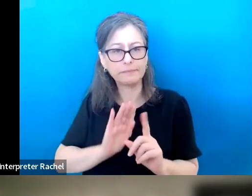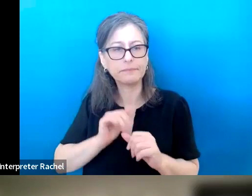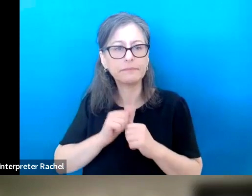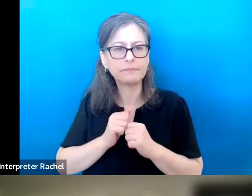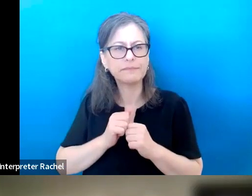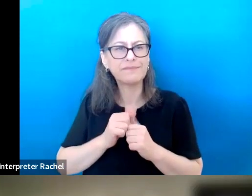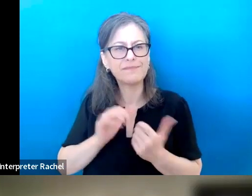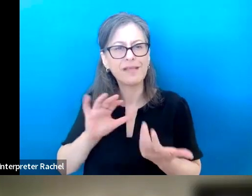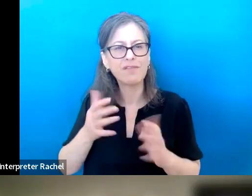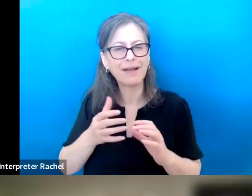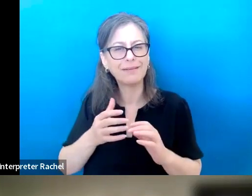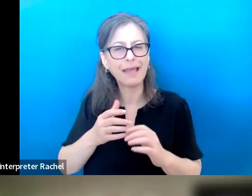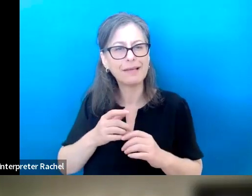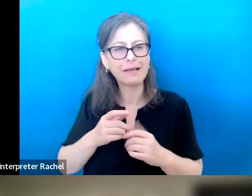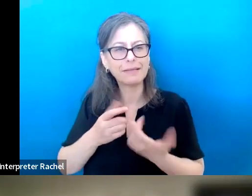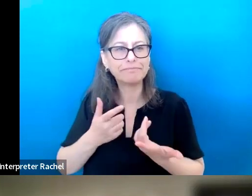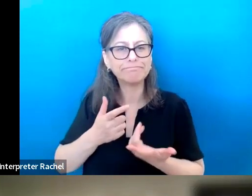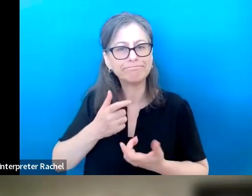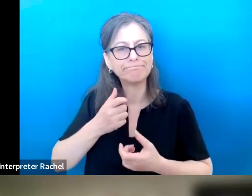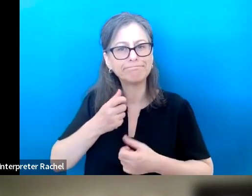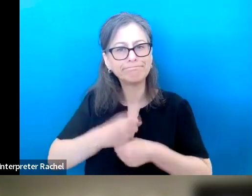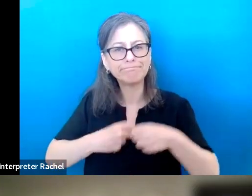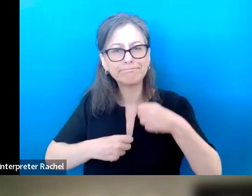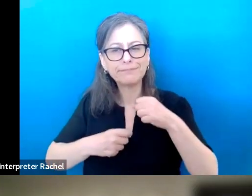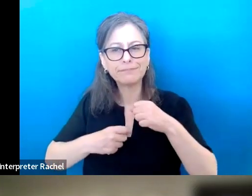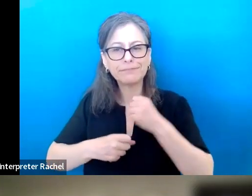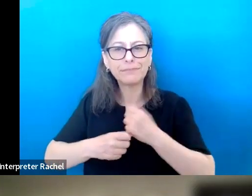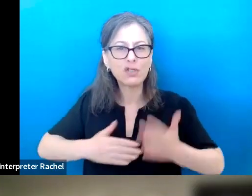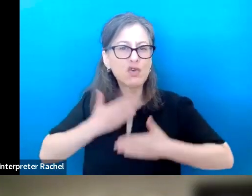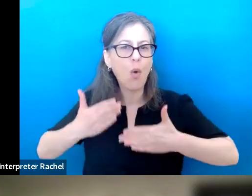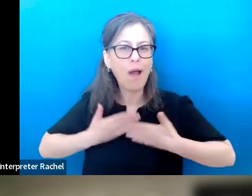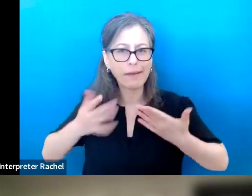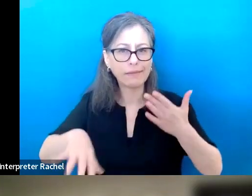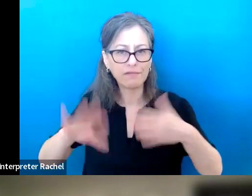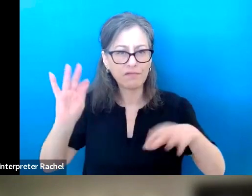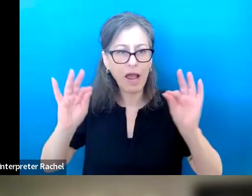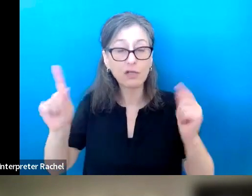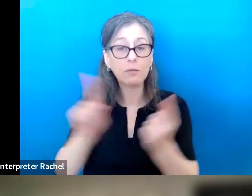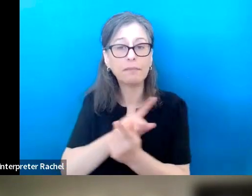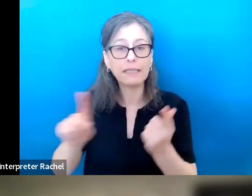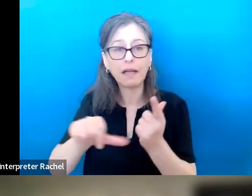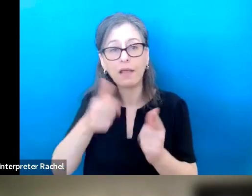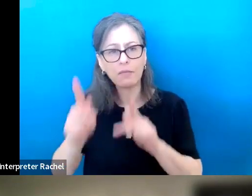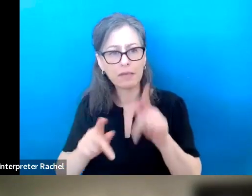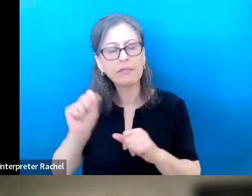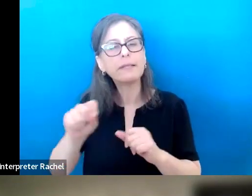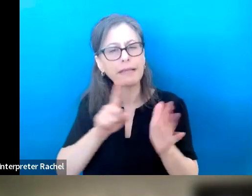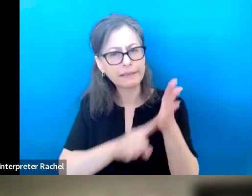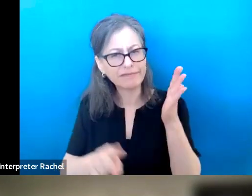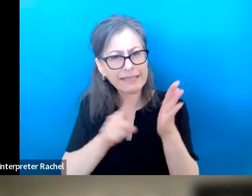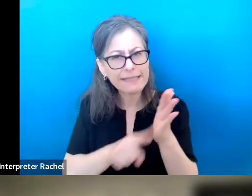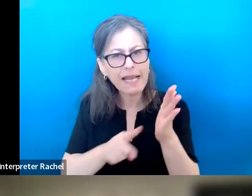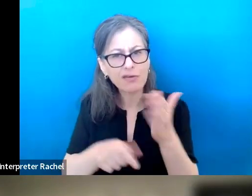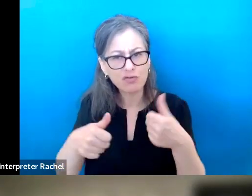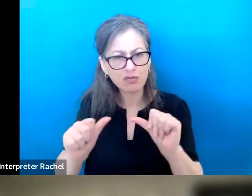there's a kind of camaraderie and joy that's found unexpectedly through meeting the other people. Yes, it's the investigation and she's